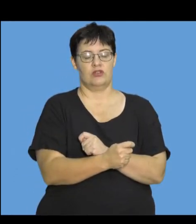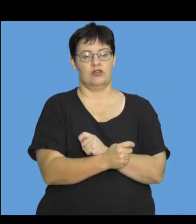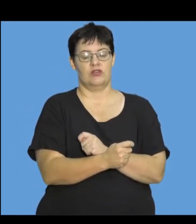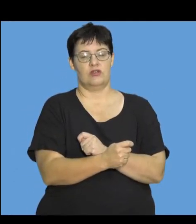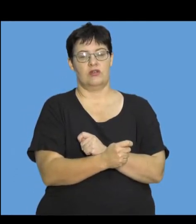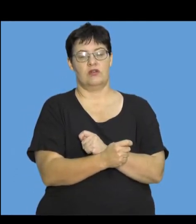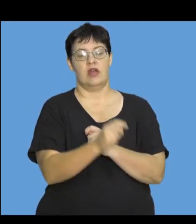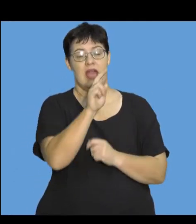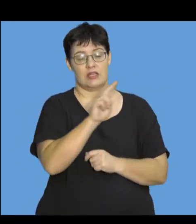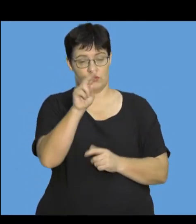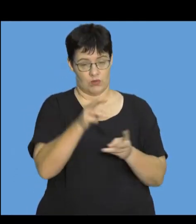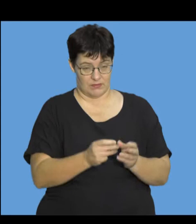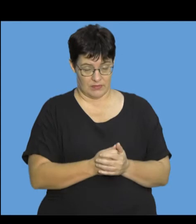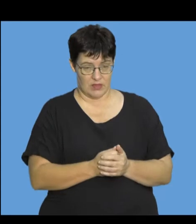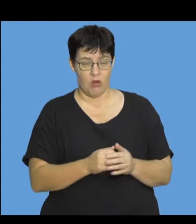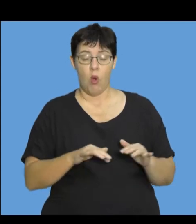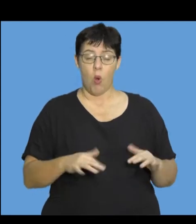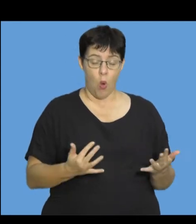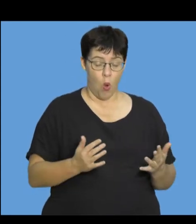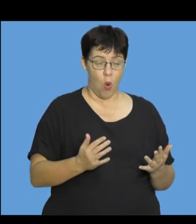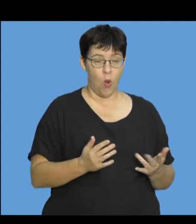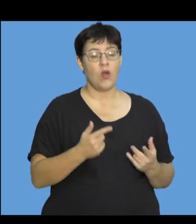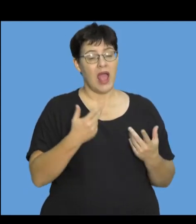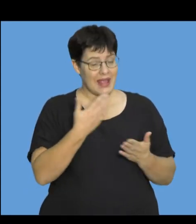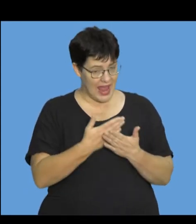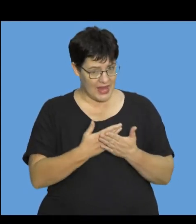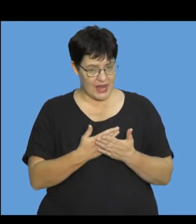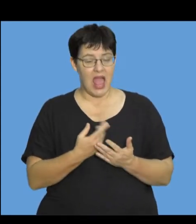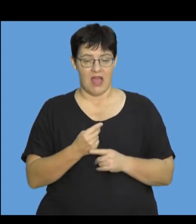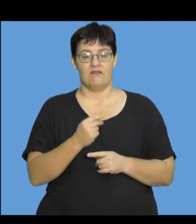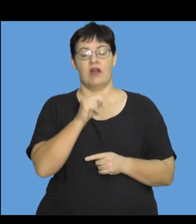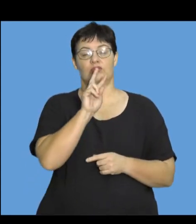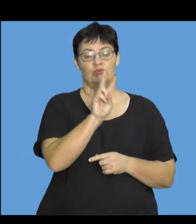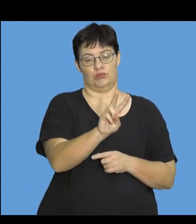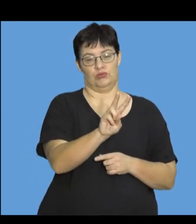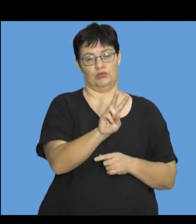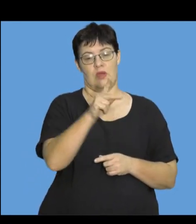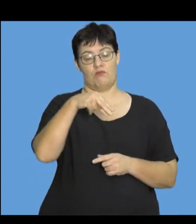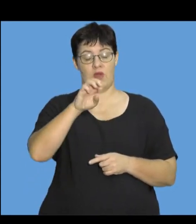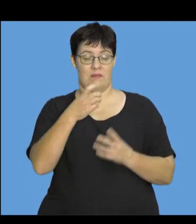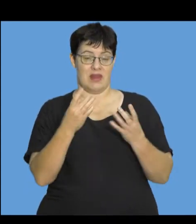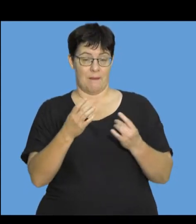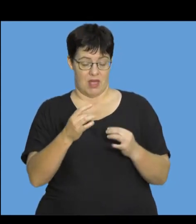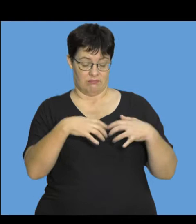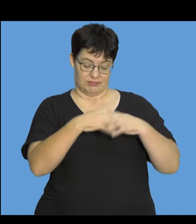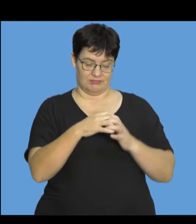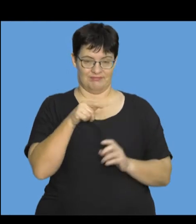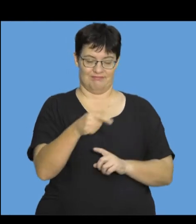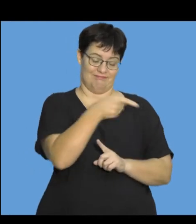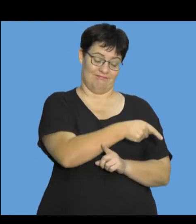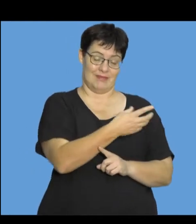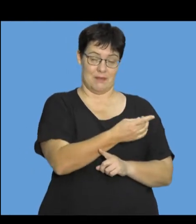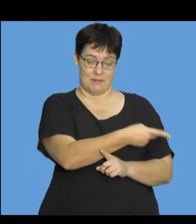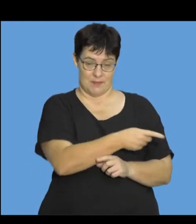cannot, then you can write it as a product of two prime numbers. that make that particular number, right?